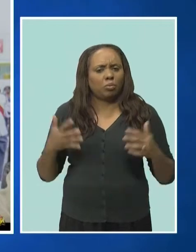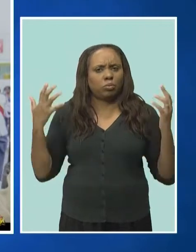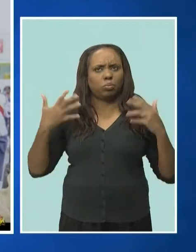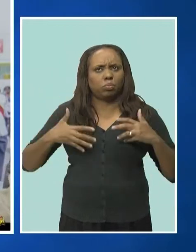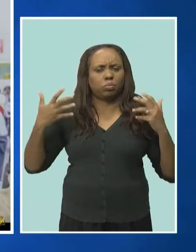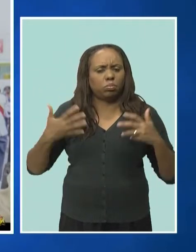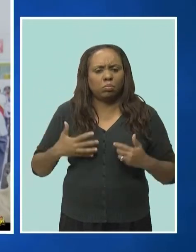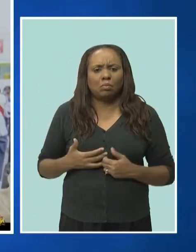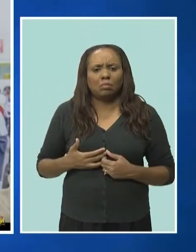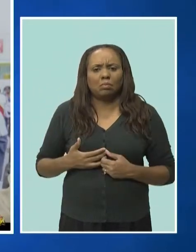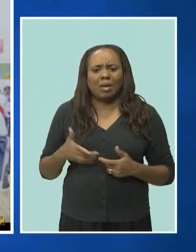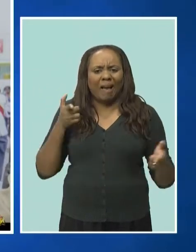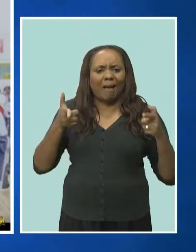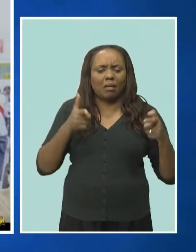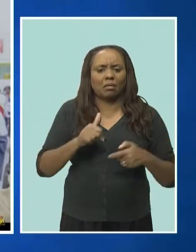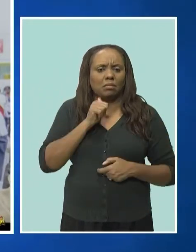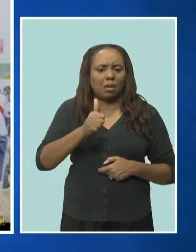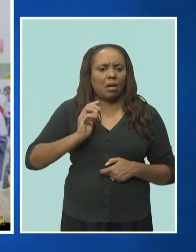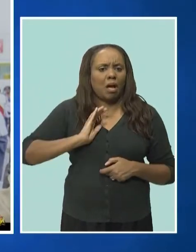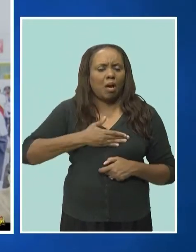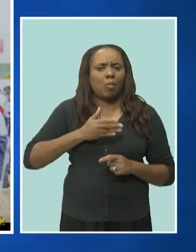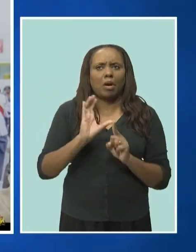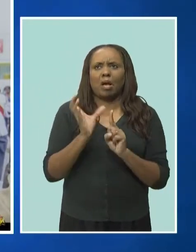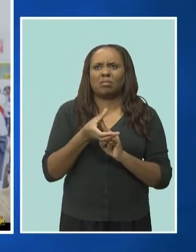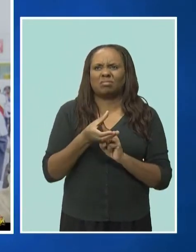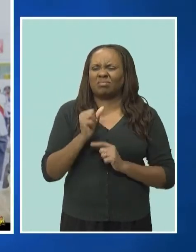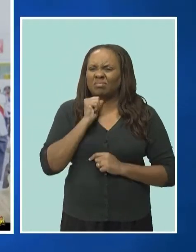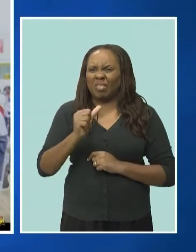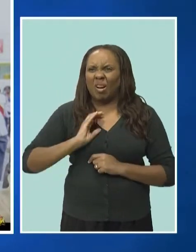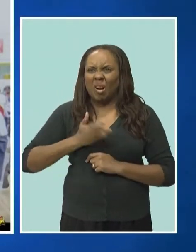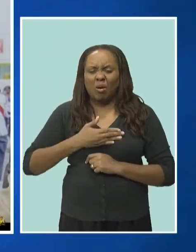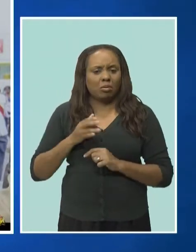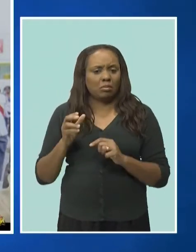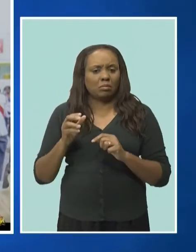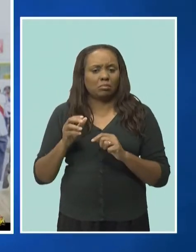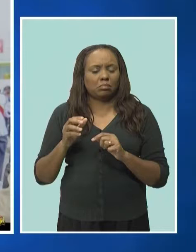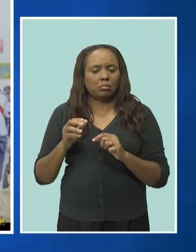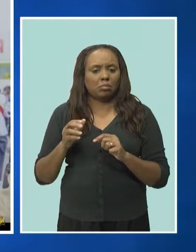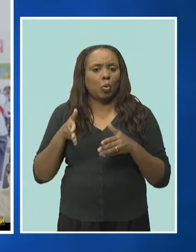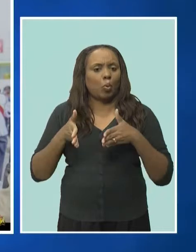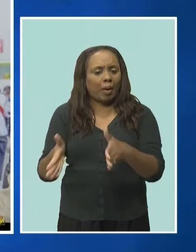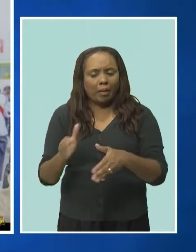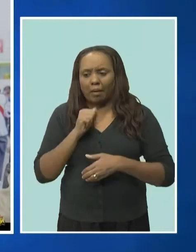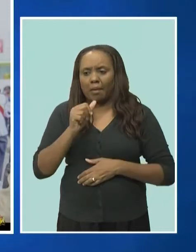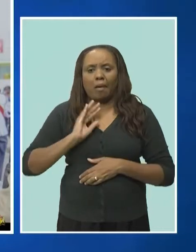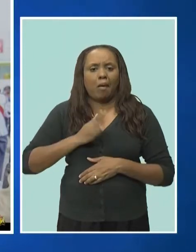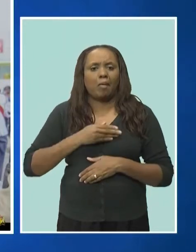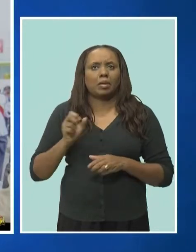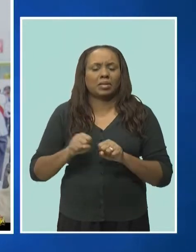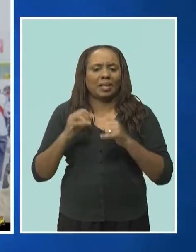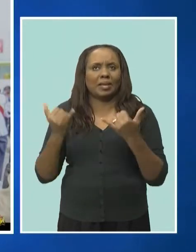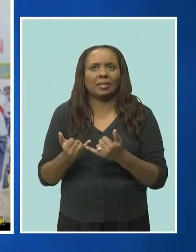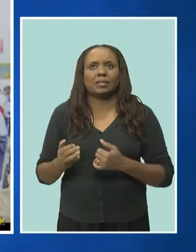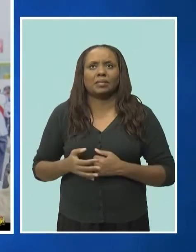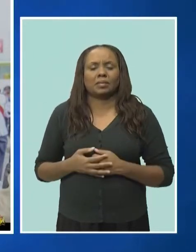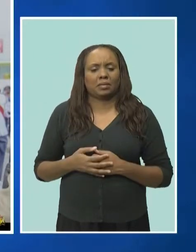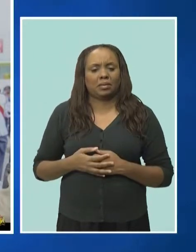not our culture, this is not our society. And we believe that there are no bad boys out